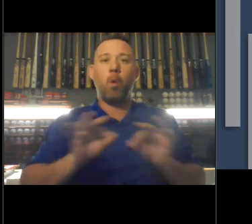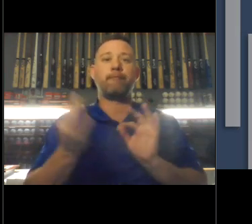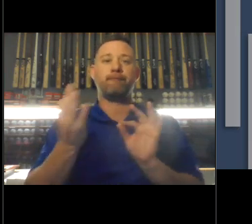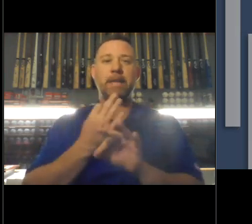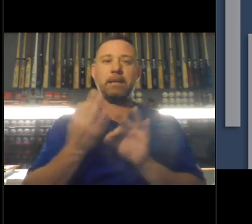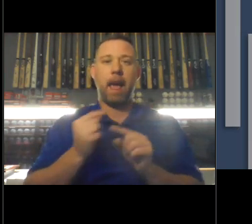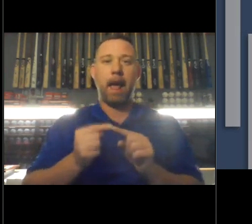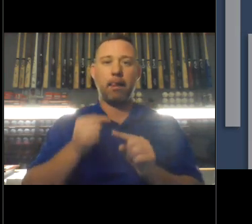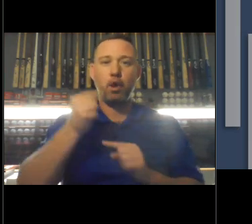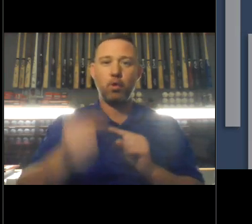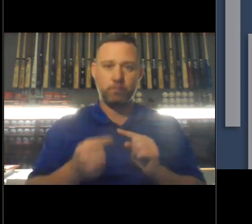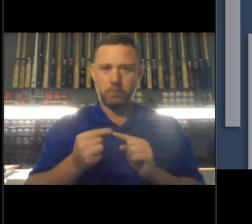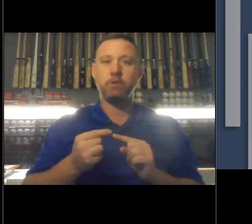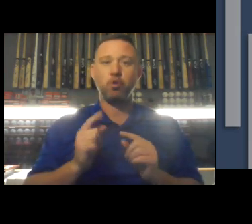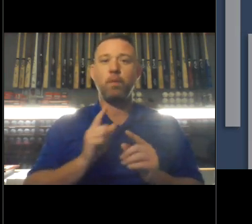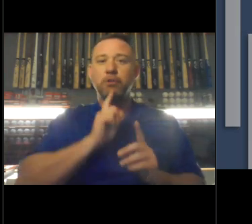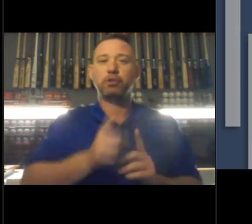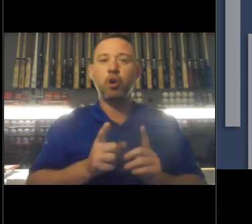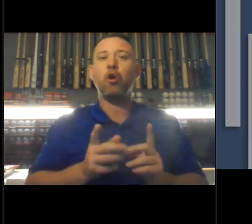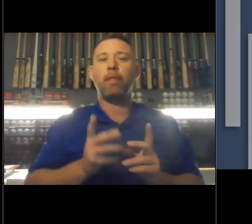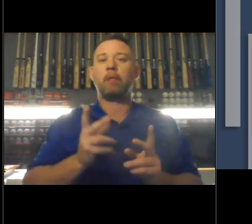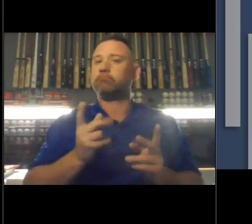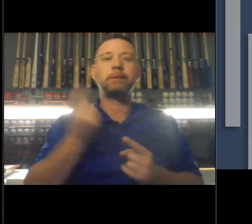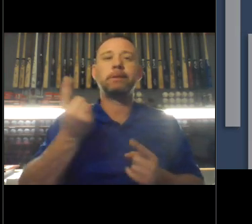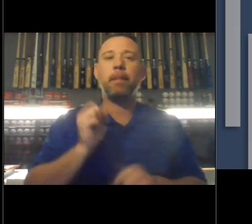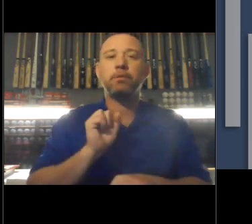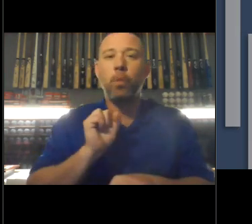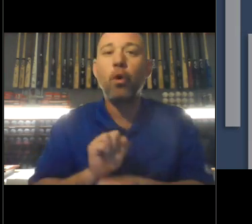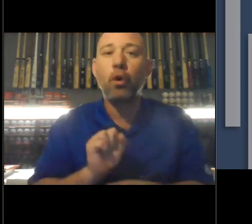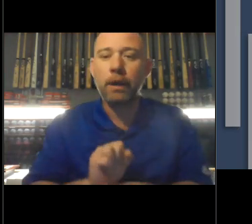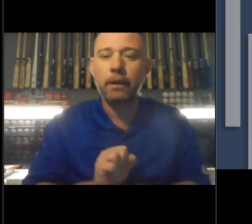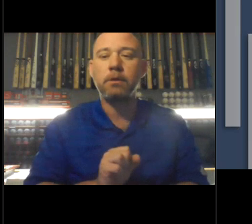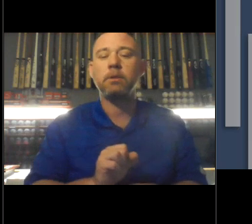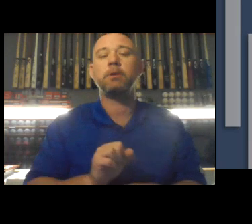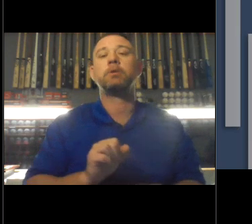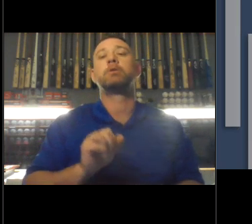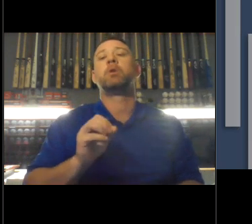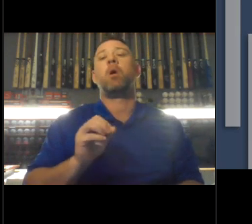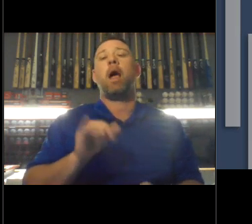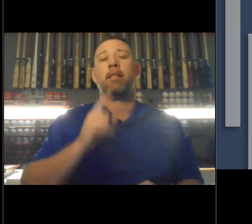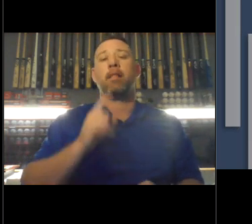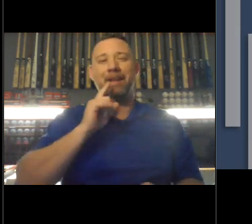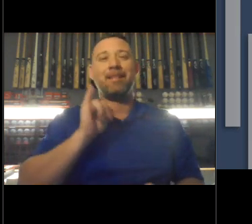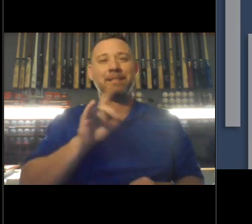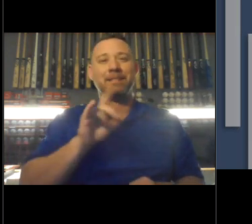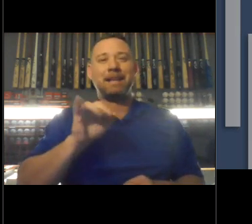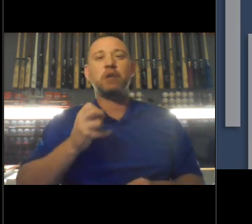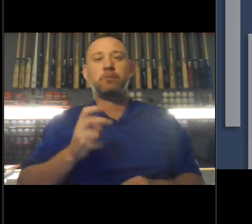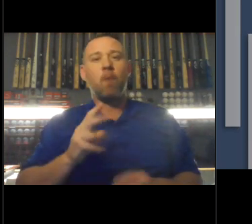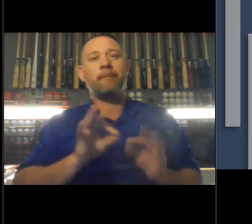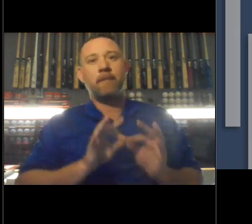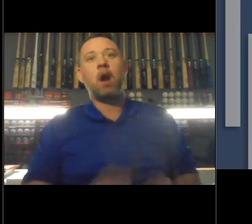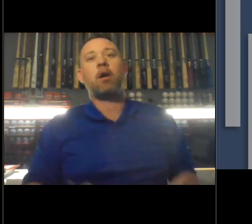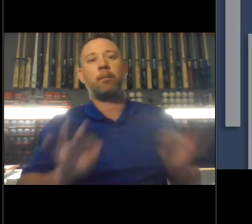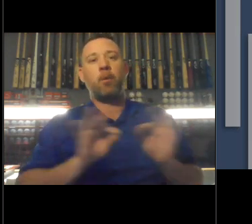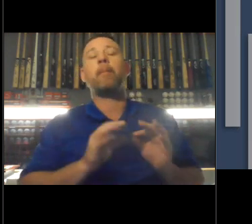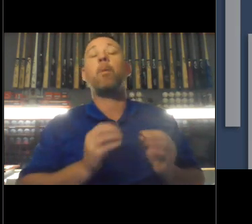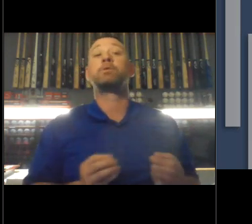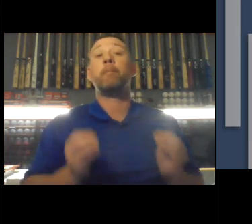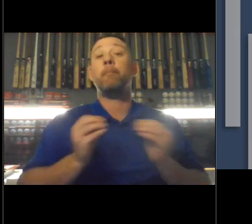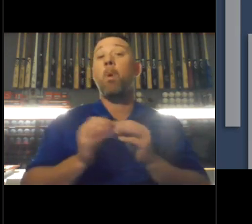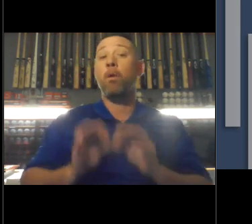to ensuring that something is working. And so I think this dashboard is going to be vital, but what's more important is